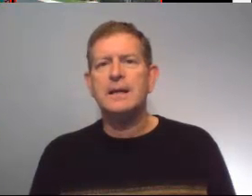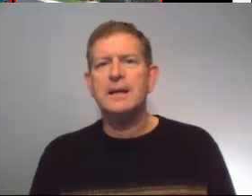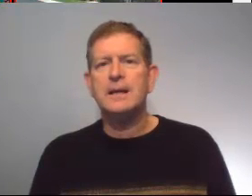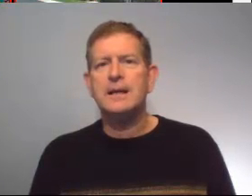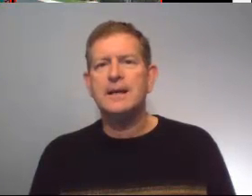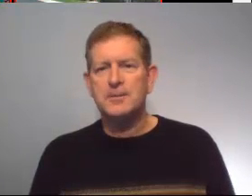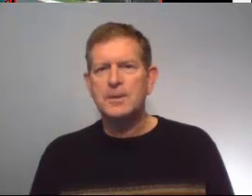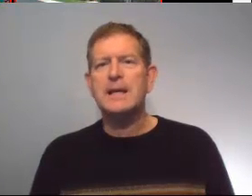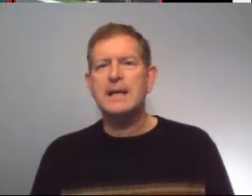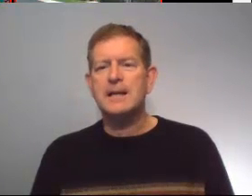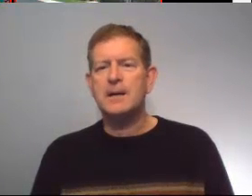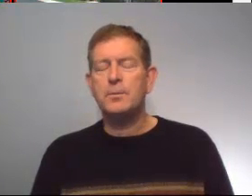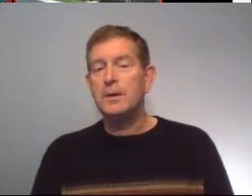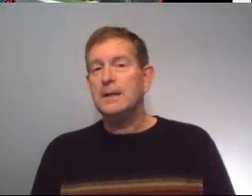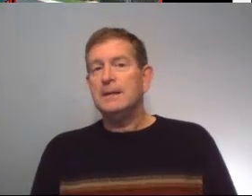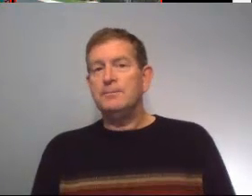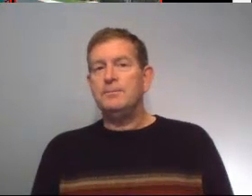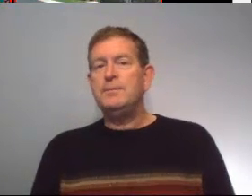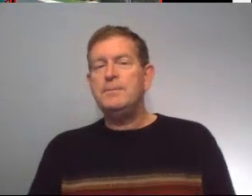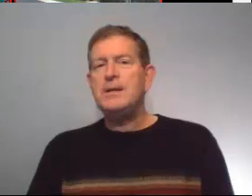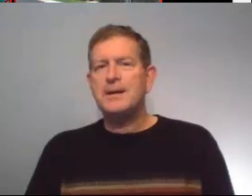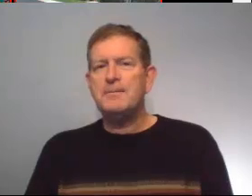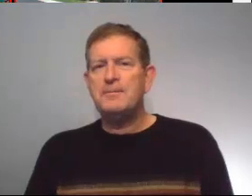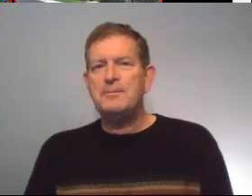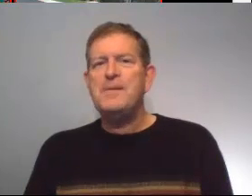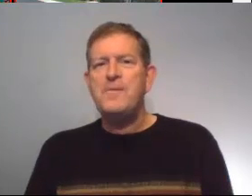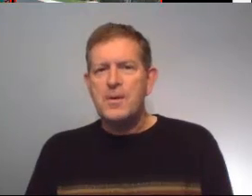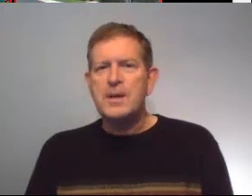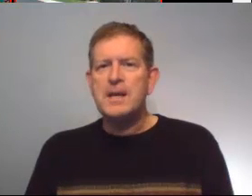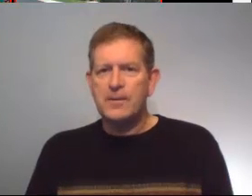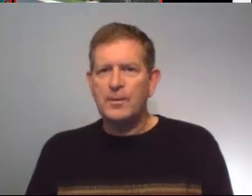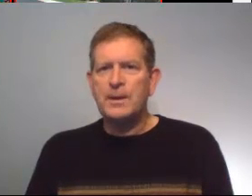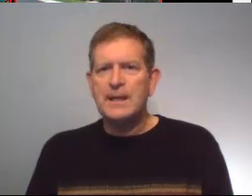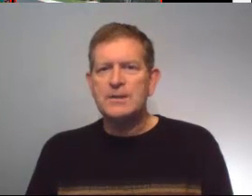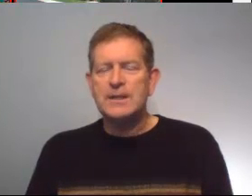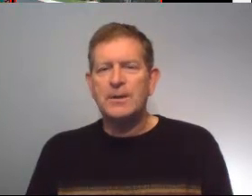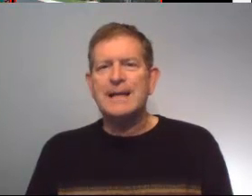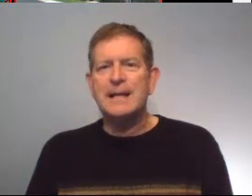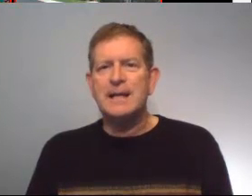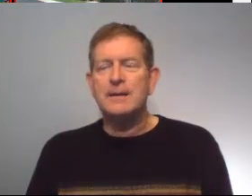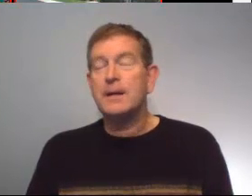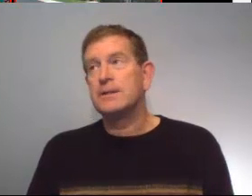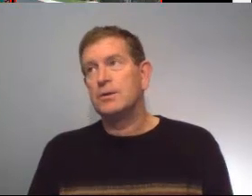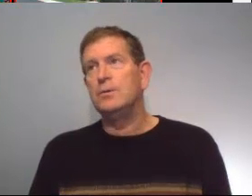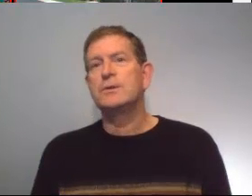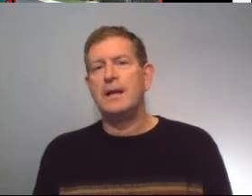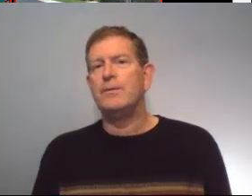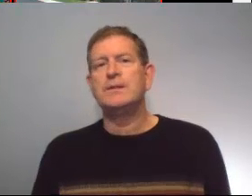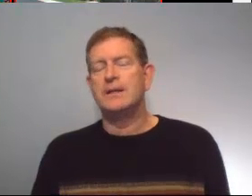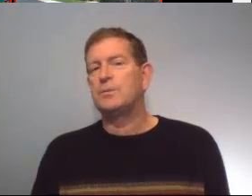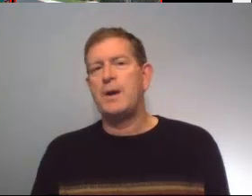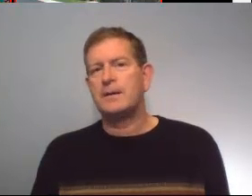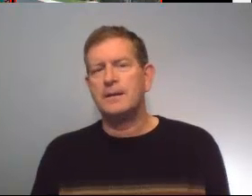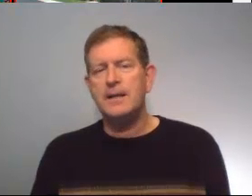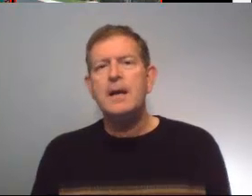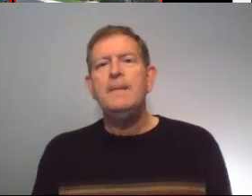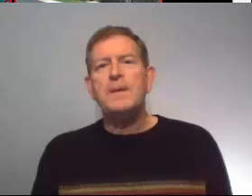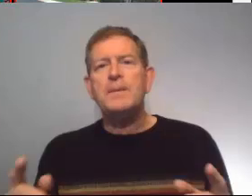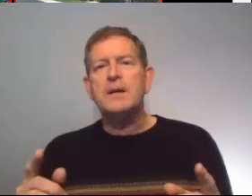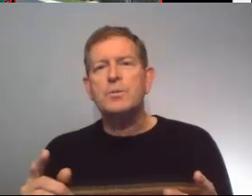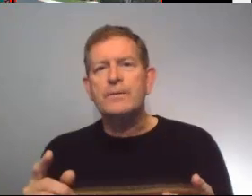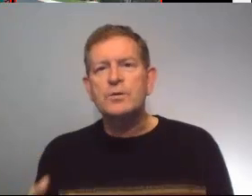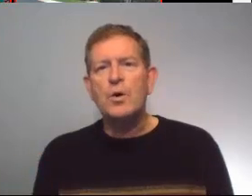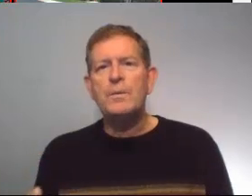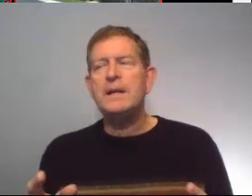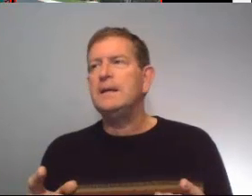Okay, el campo. Be very careful about that sound, el, because it's used in every sentence practically,